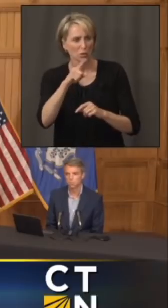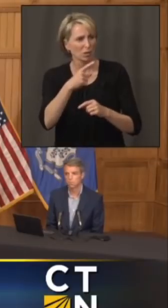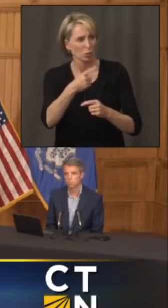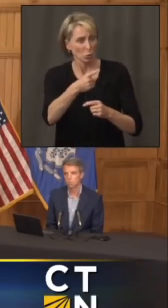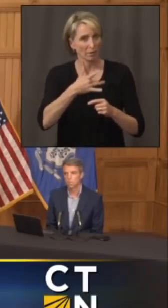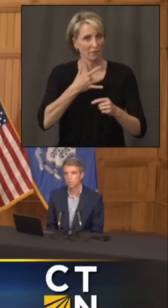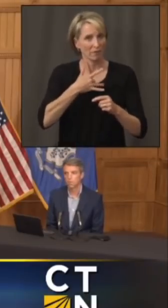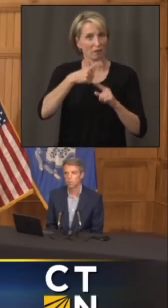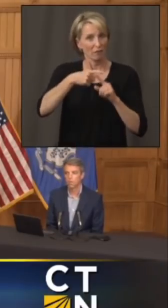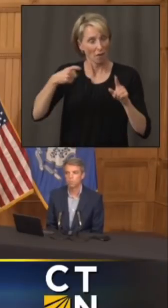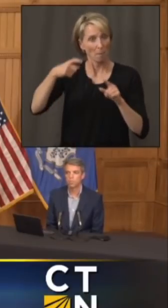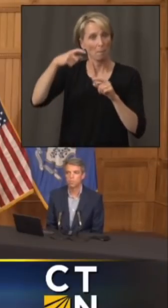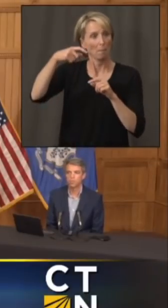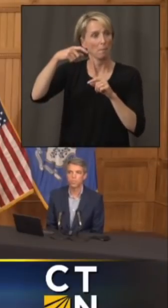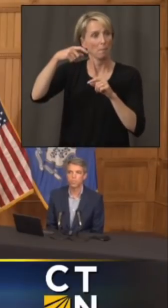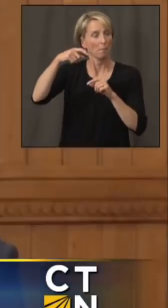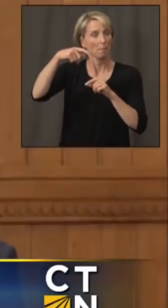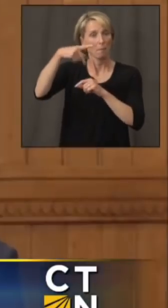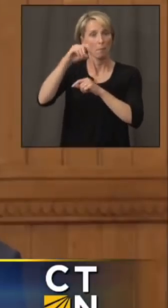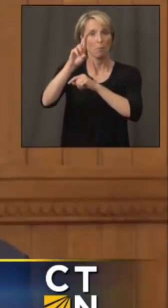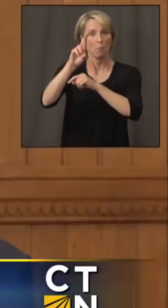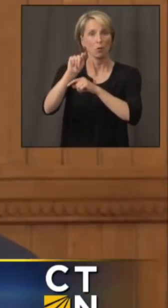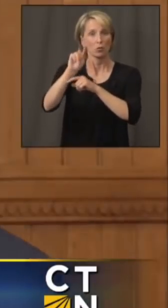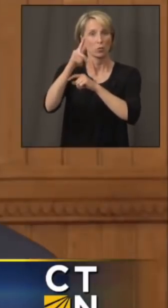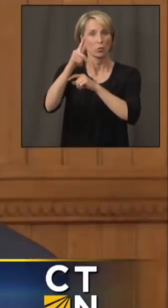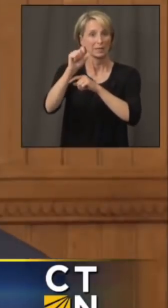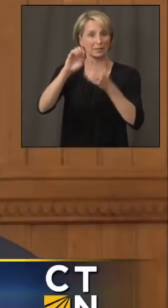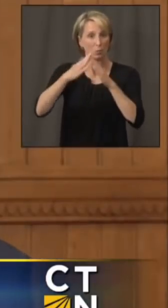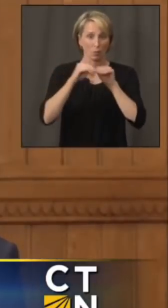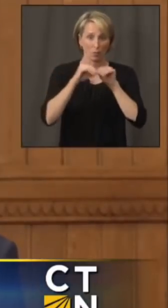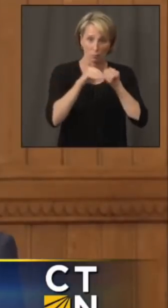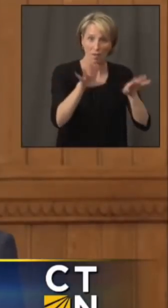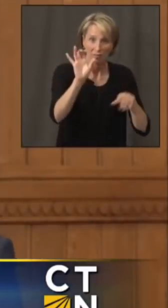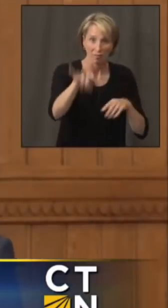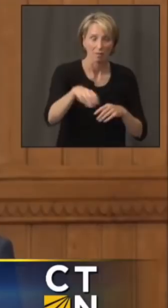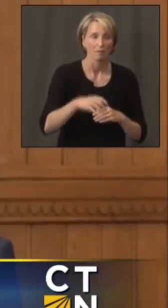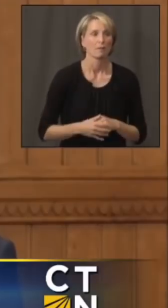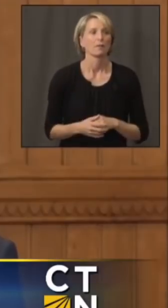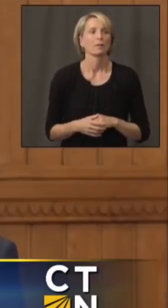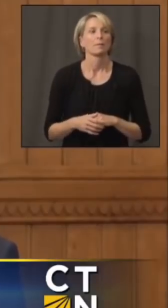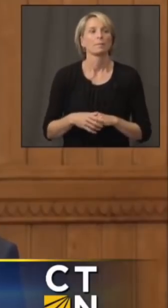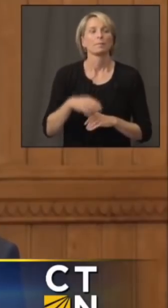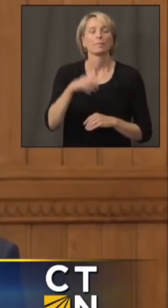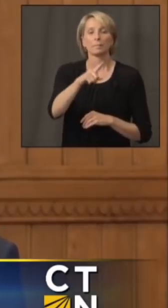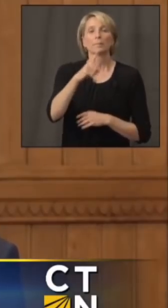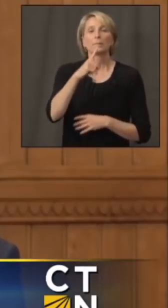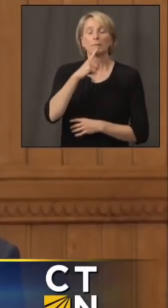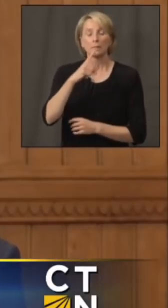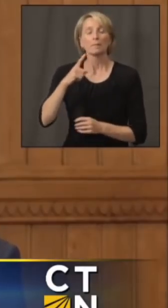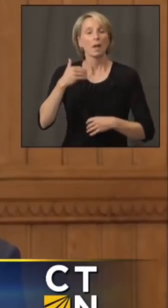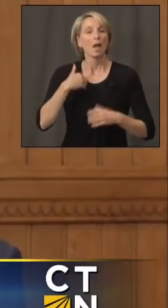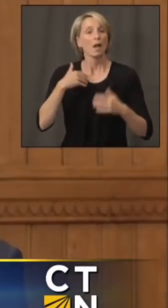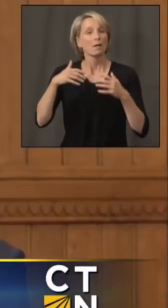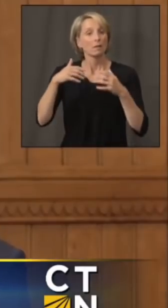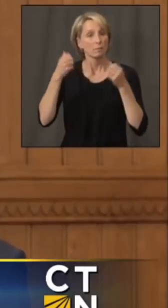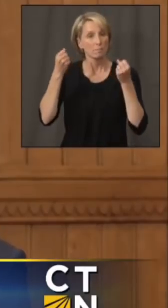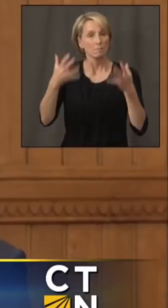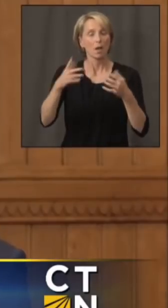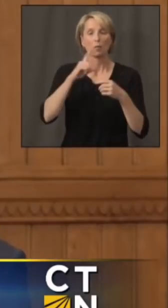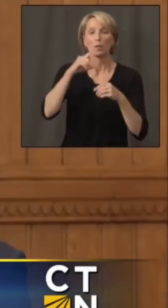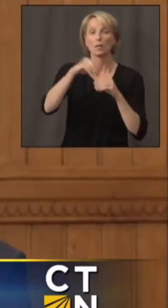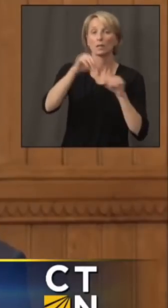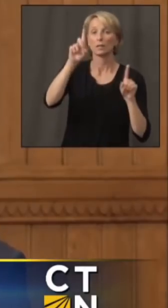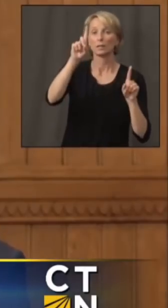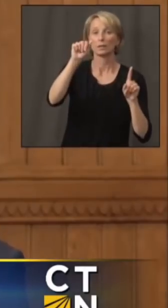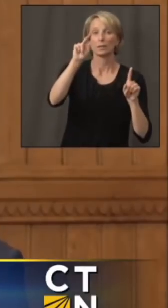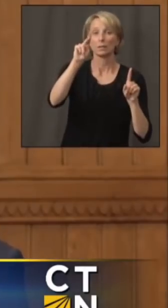community? So first of all, there is a significant it's the Brazilian population actually in Danbury who